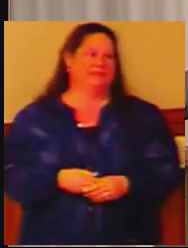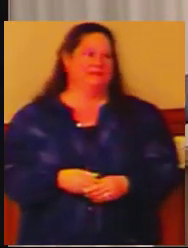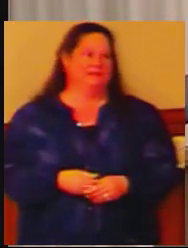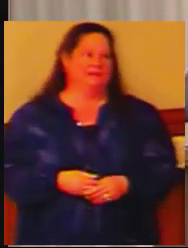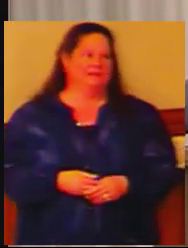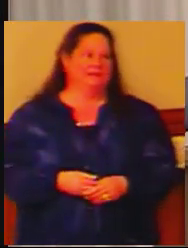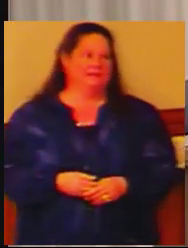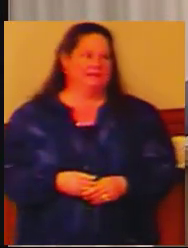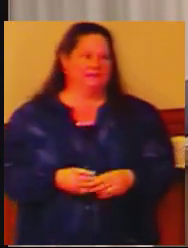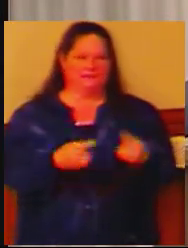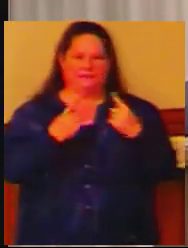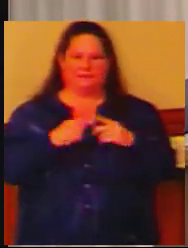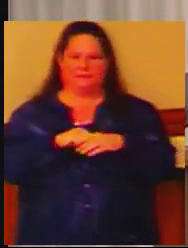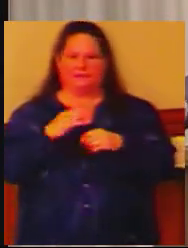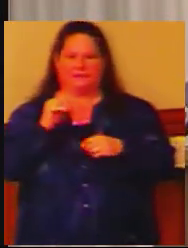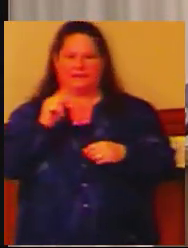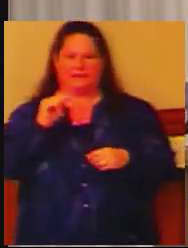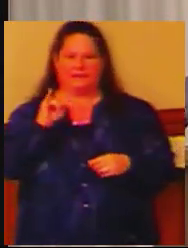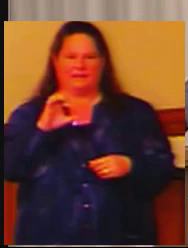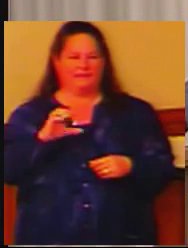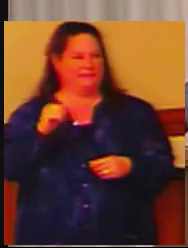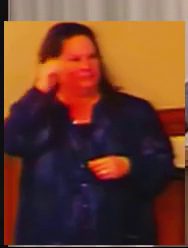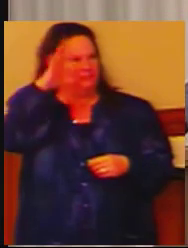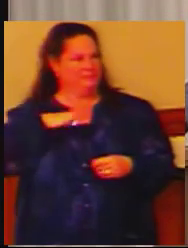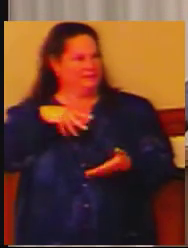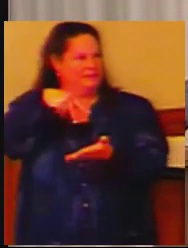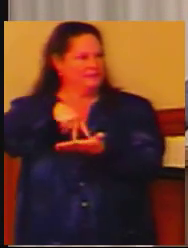Come out of an attic, and this guy's standing there with a...